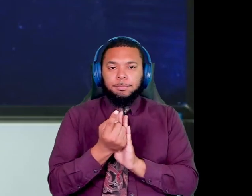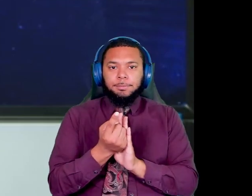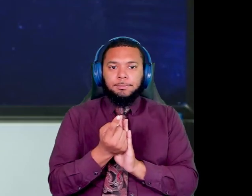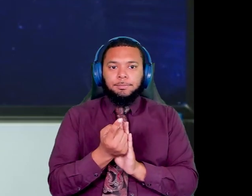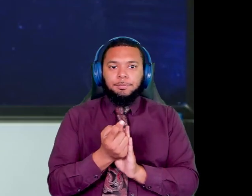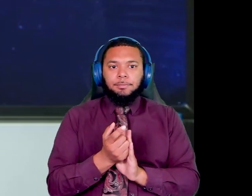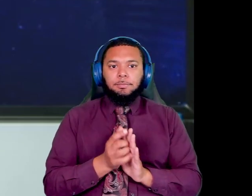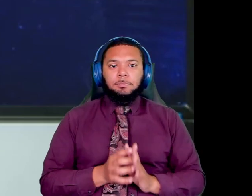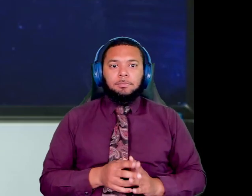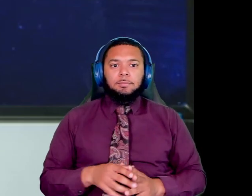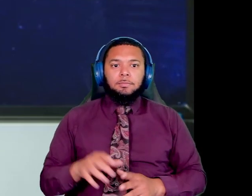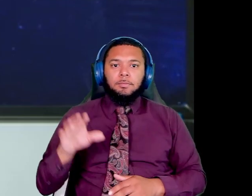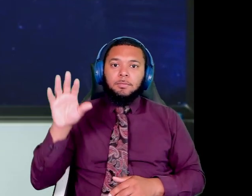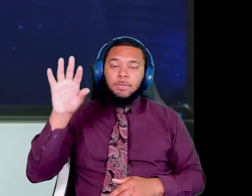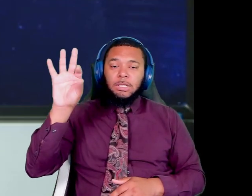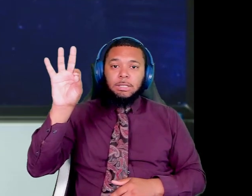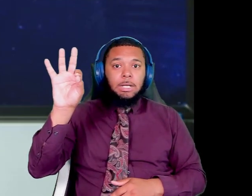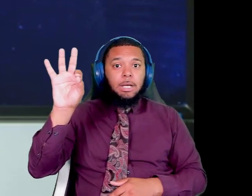$9